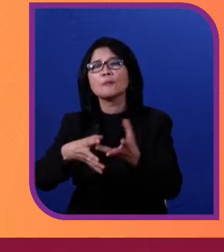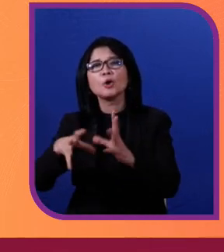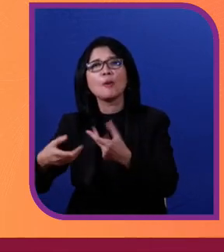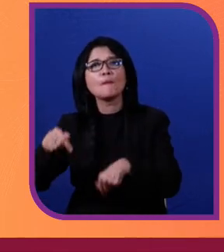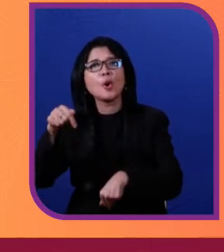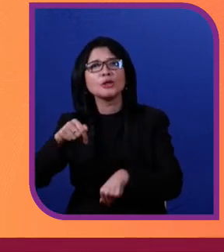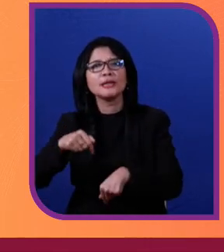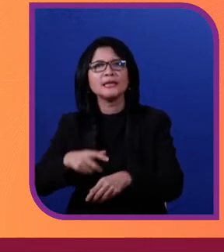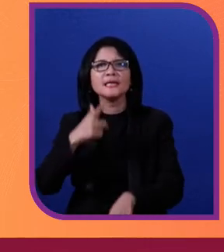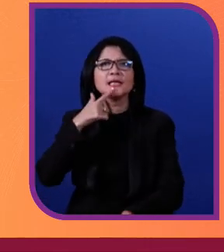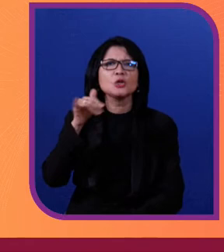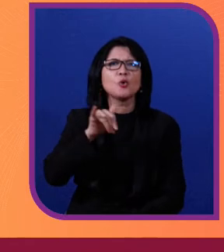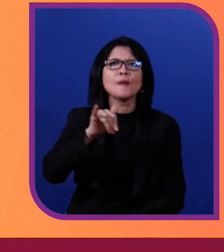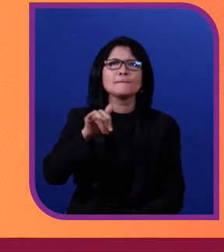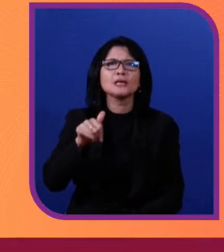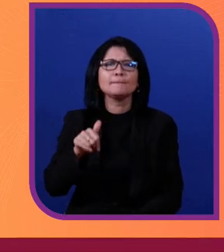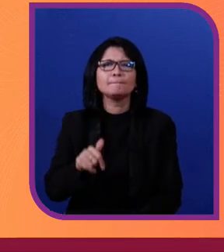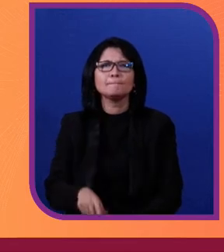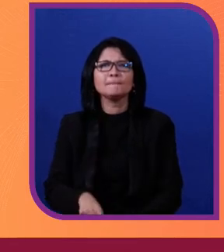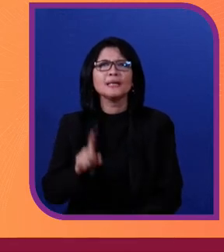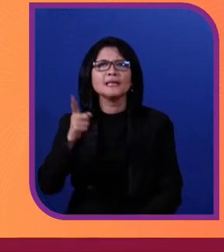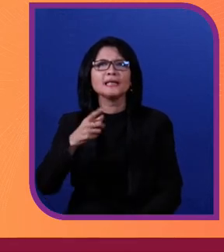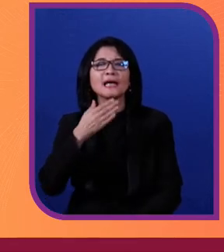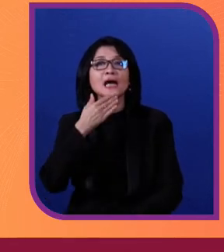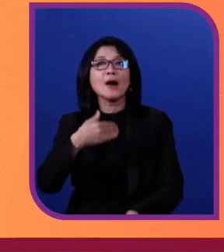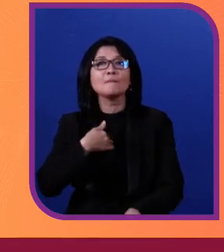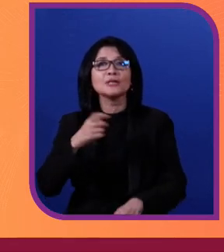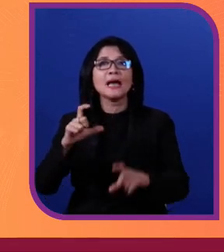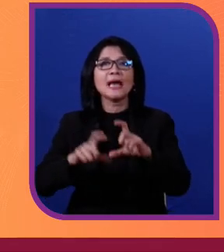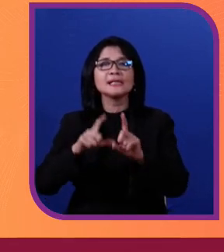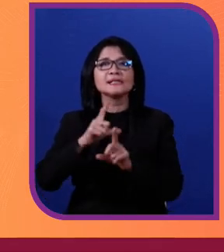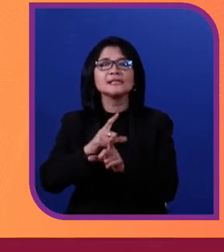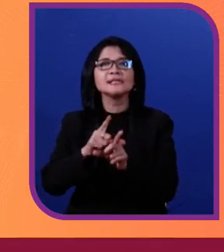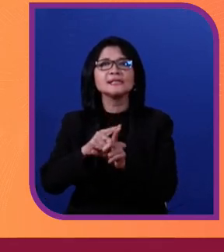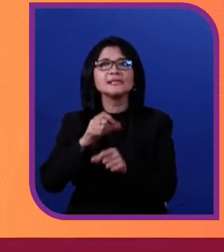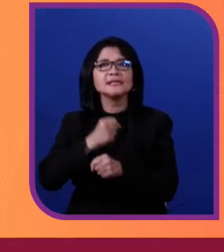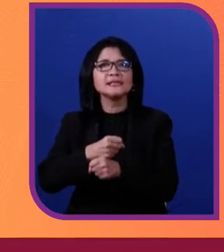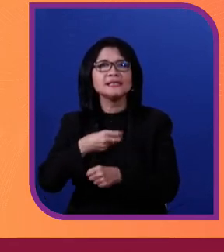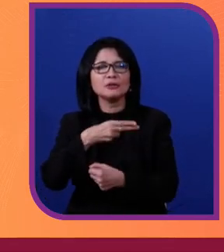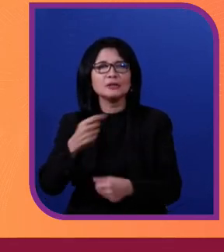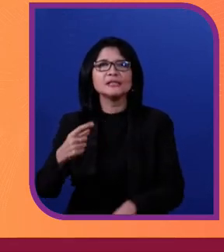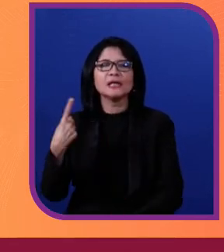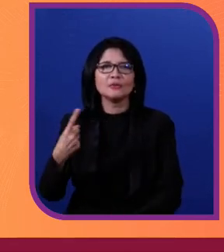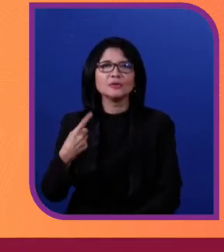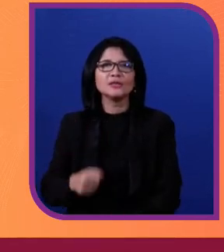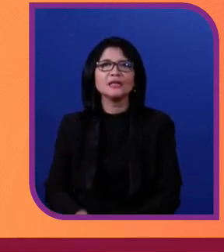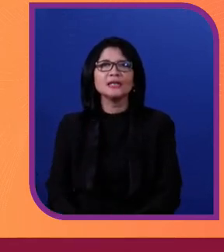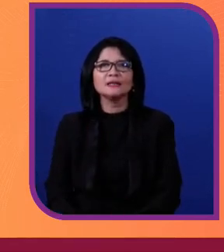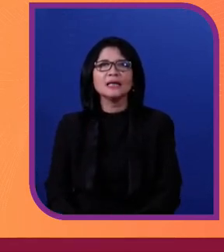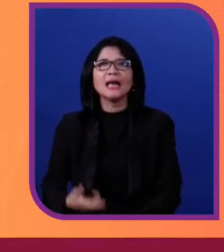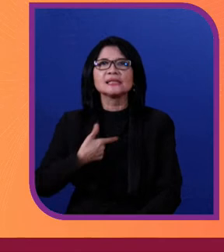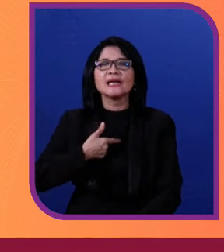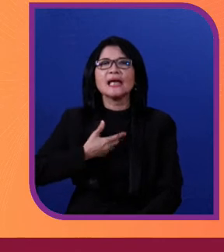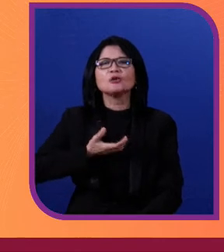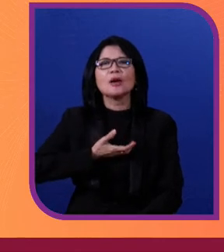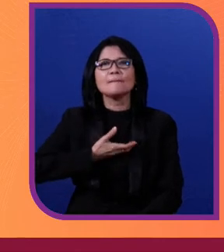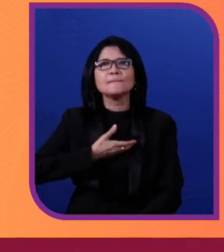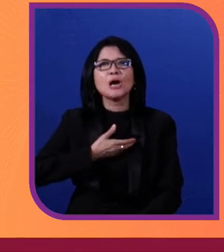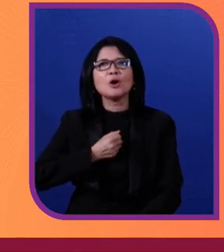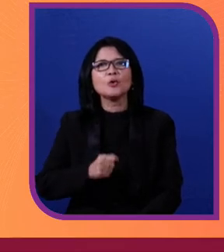Indonesia what has to be like this opportunity to inform that